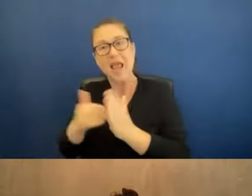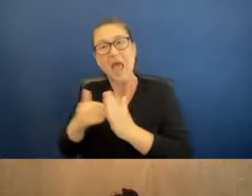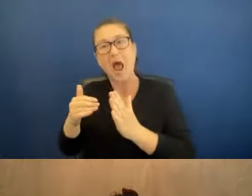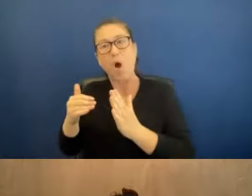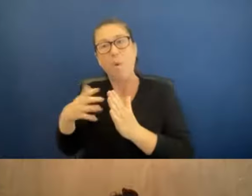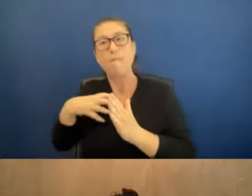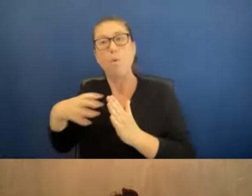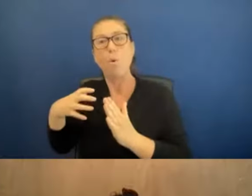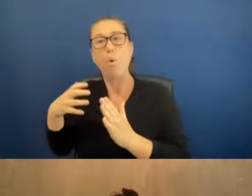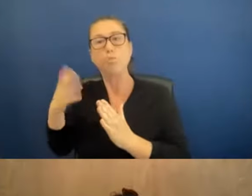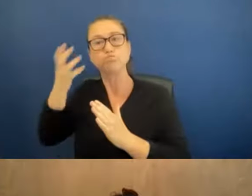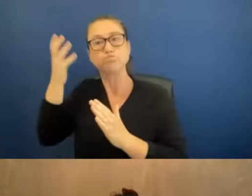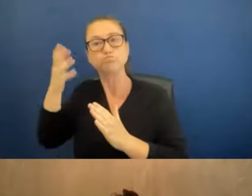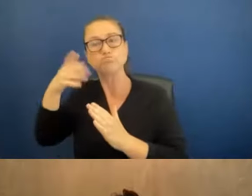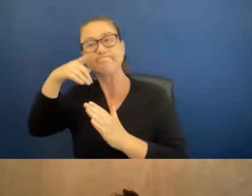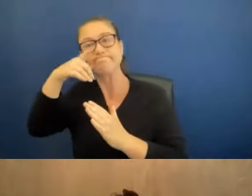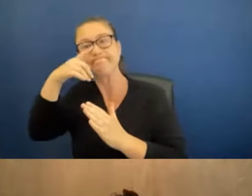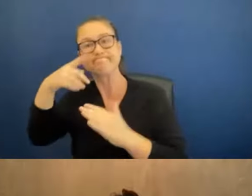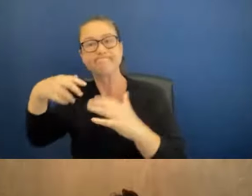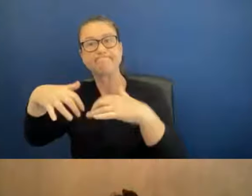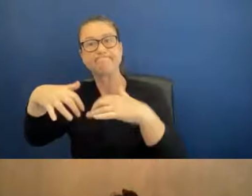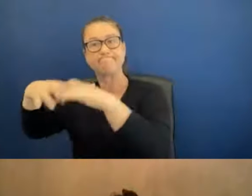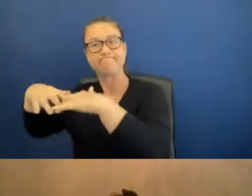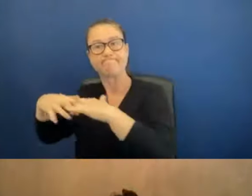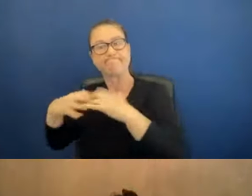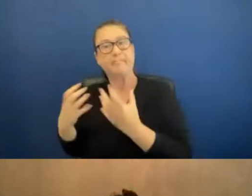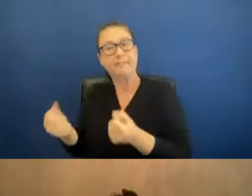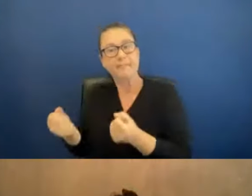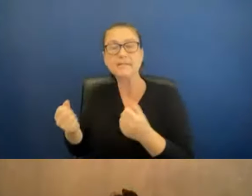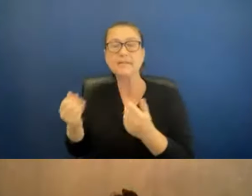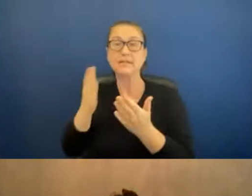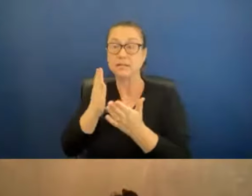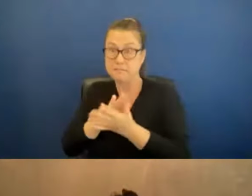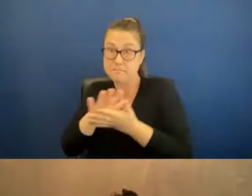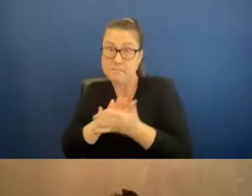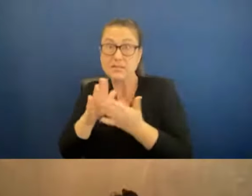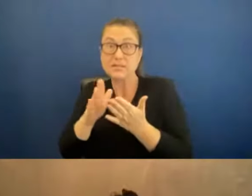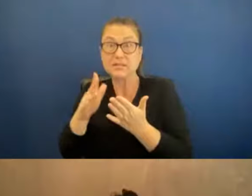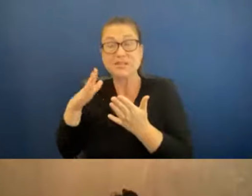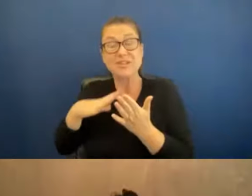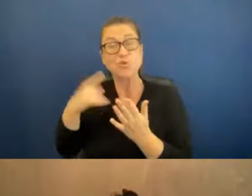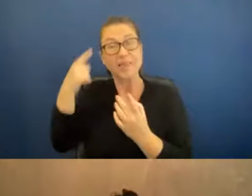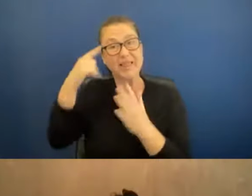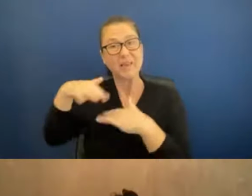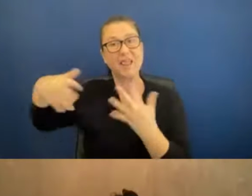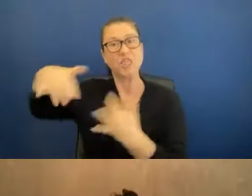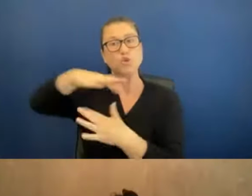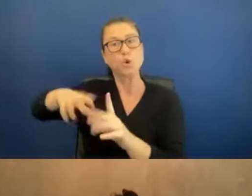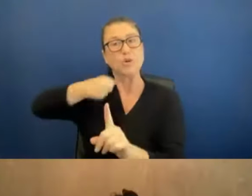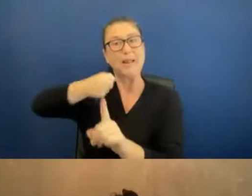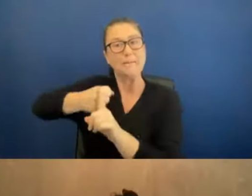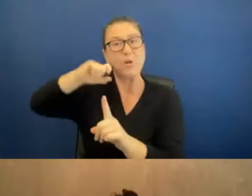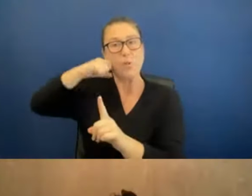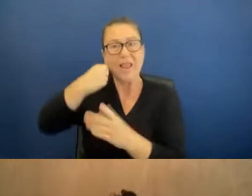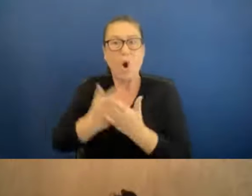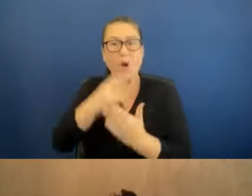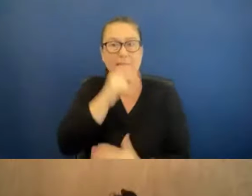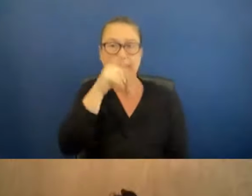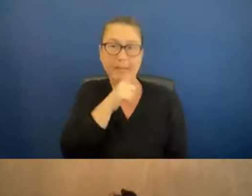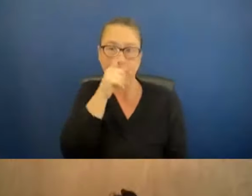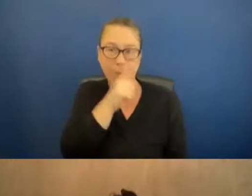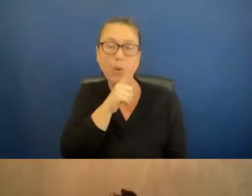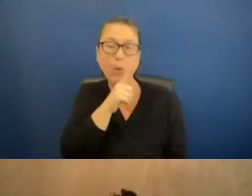context is really important in terms of understanding and arts and a social impact program that's taken place here for young people. Um,